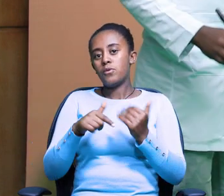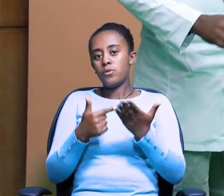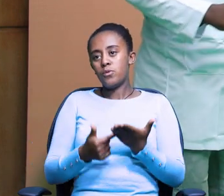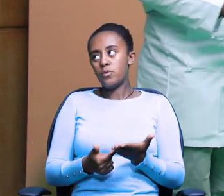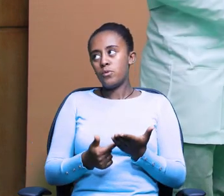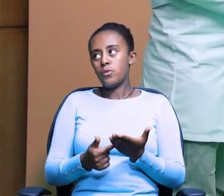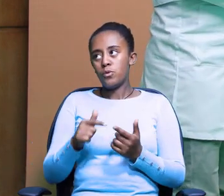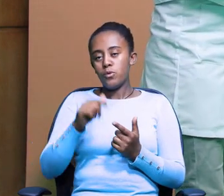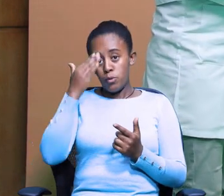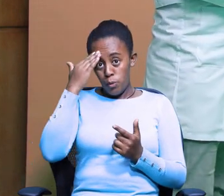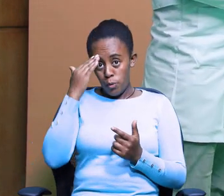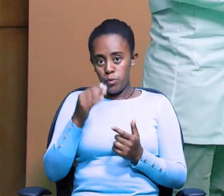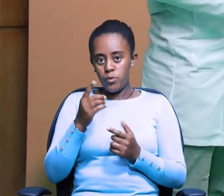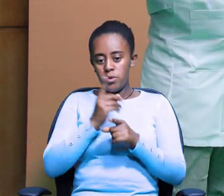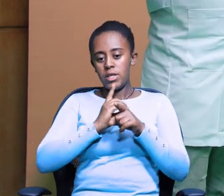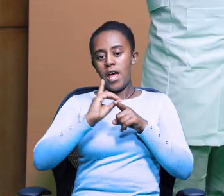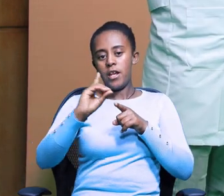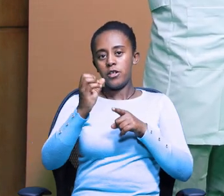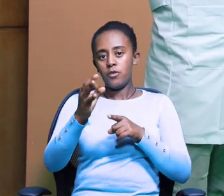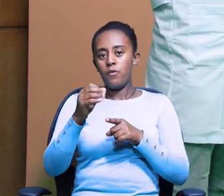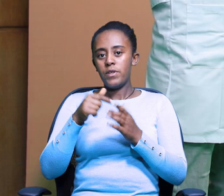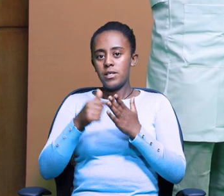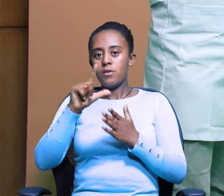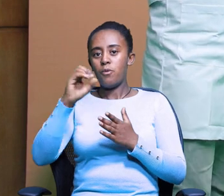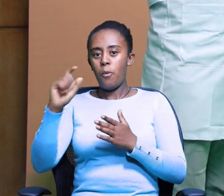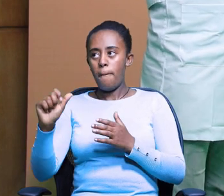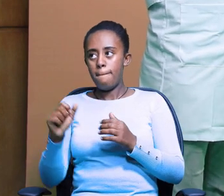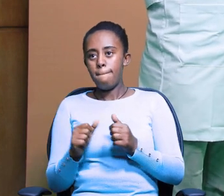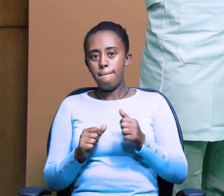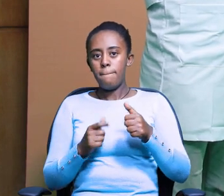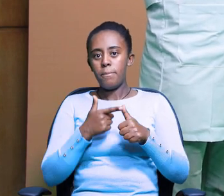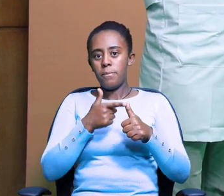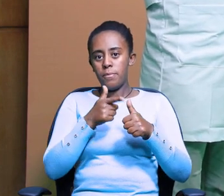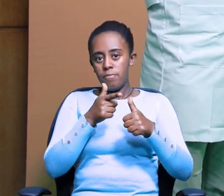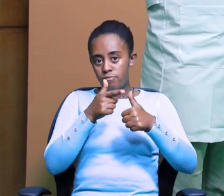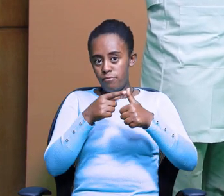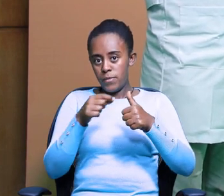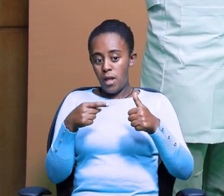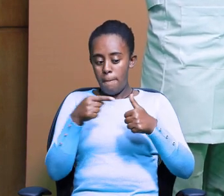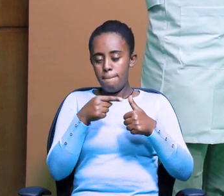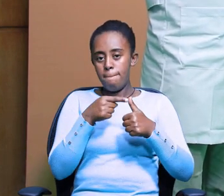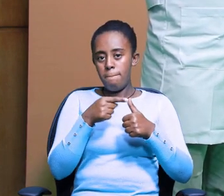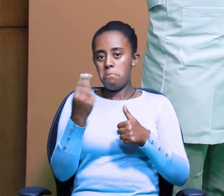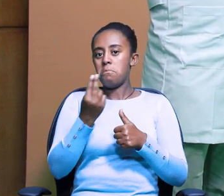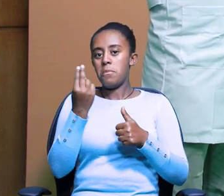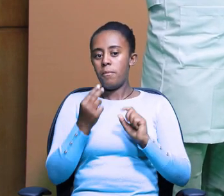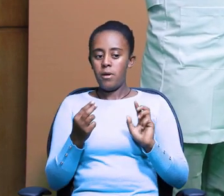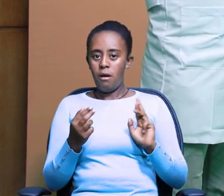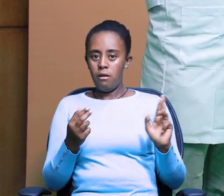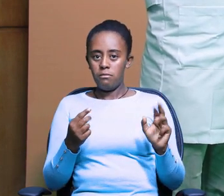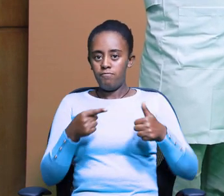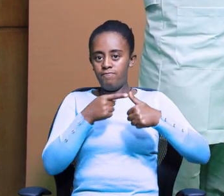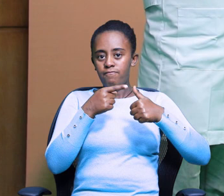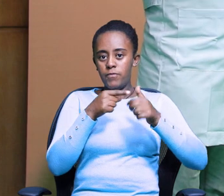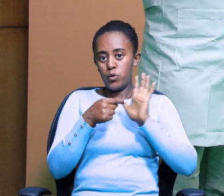to know the direction of this loop, we use our right-hand rule pointing my thumb is the direction of the current. My